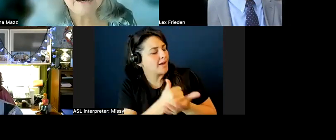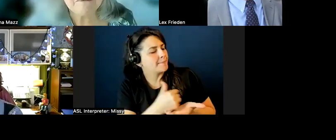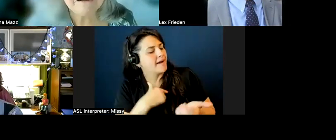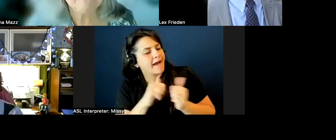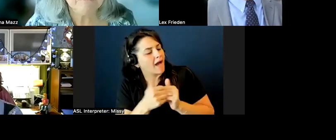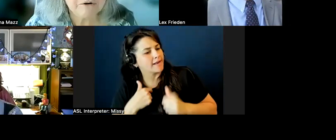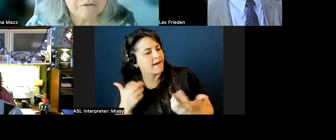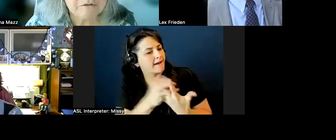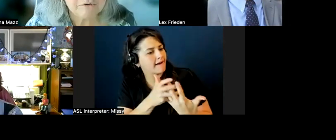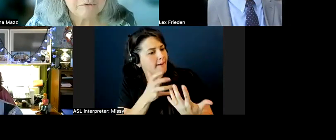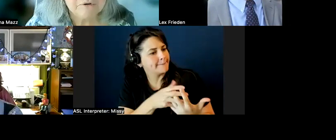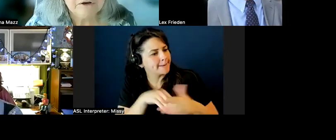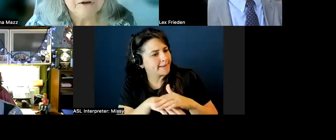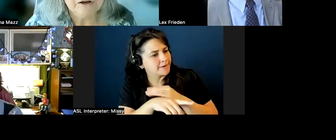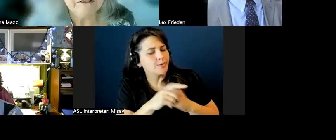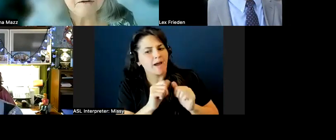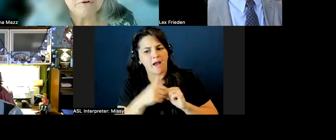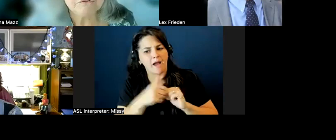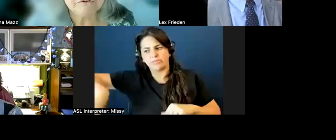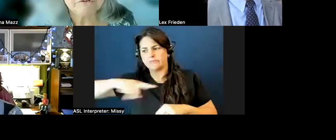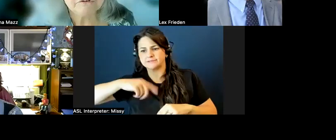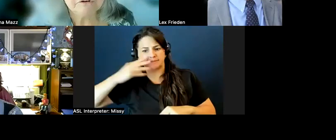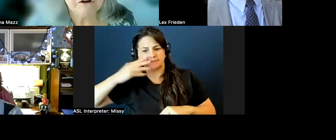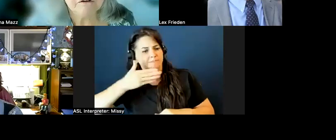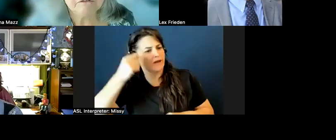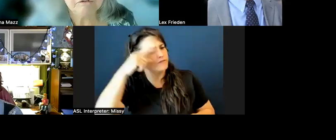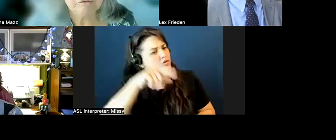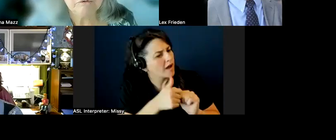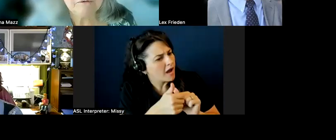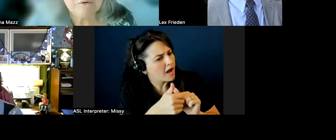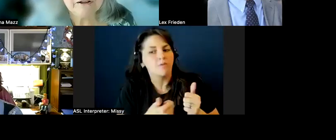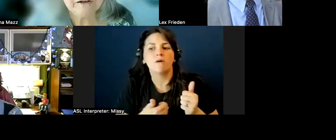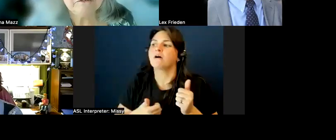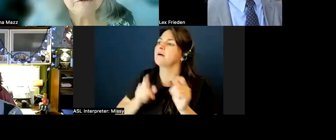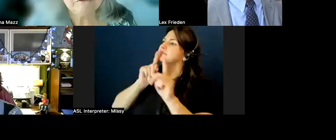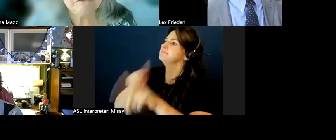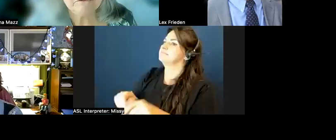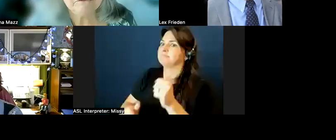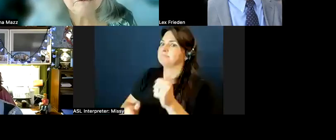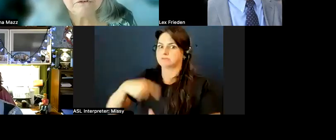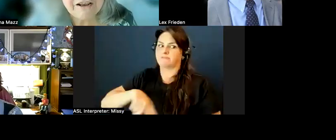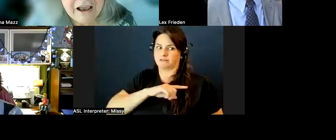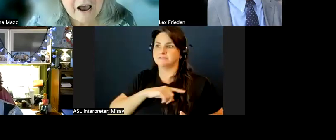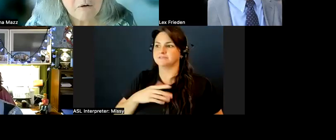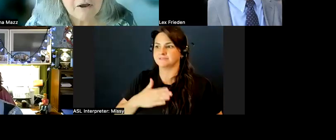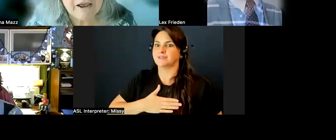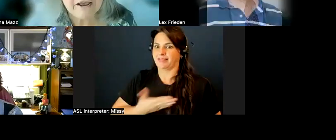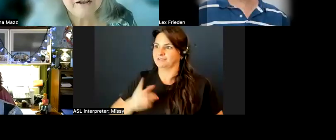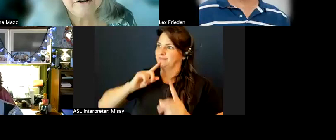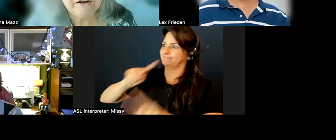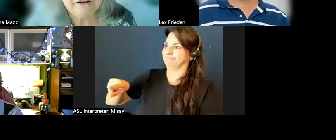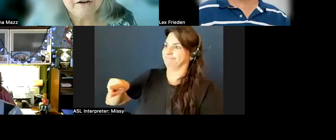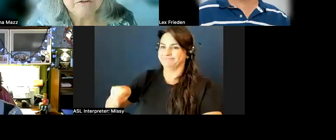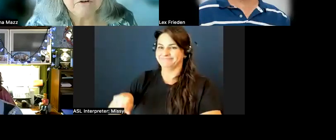can I make this better for you? I think most of us are quite willing to say